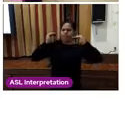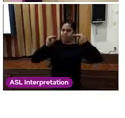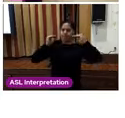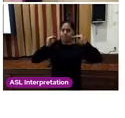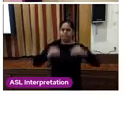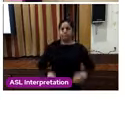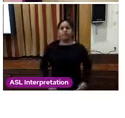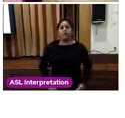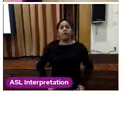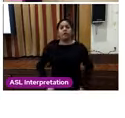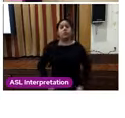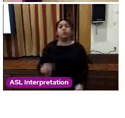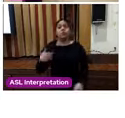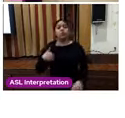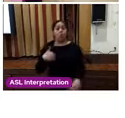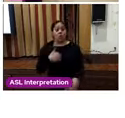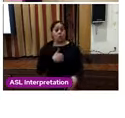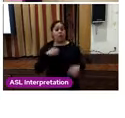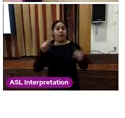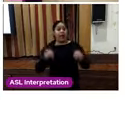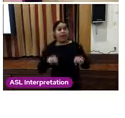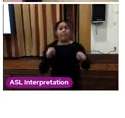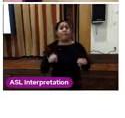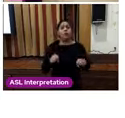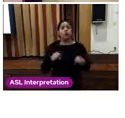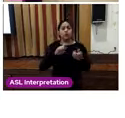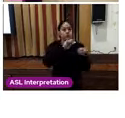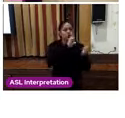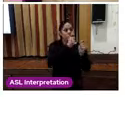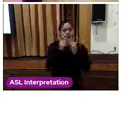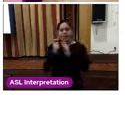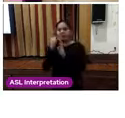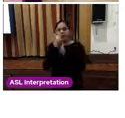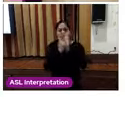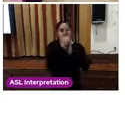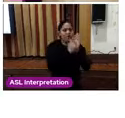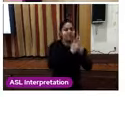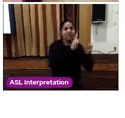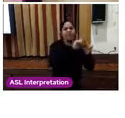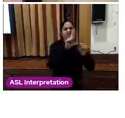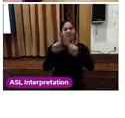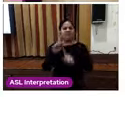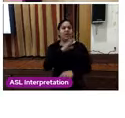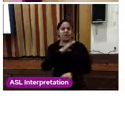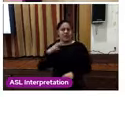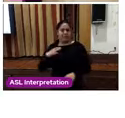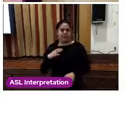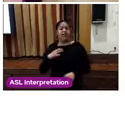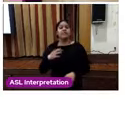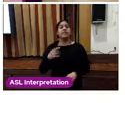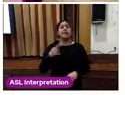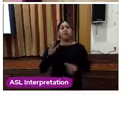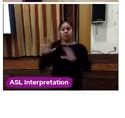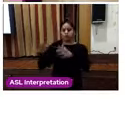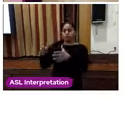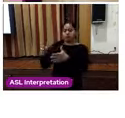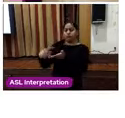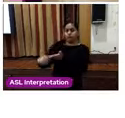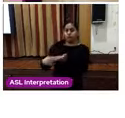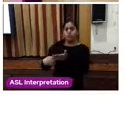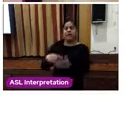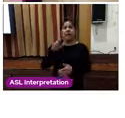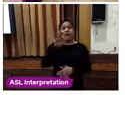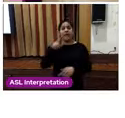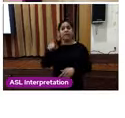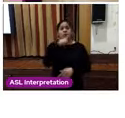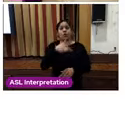introduce legislation all sorts, from all sorts of committees, but if you feel like you have a concern that is of particular relevance